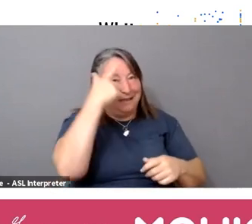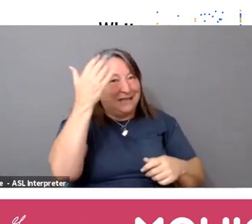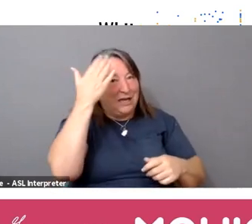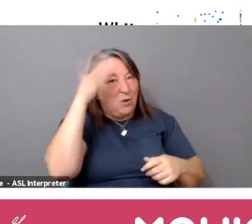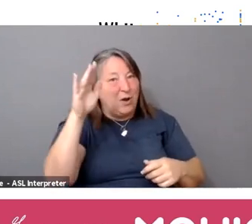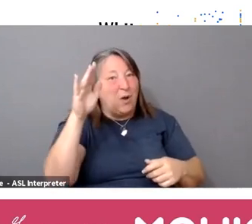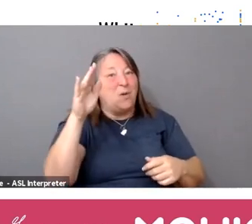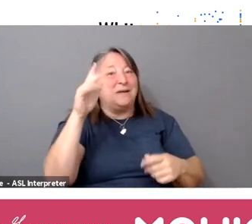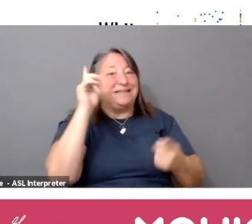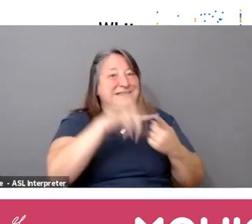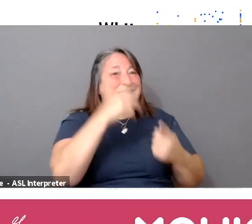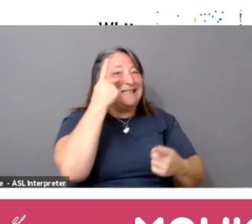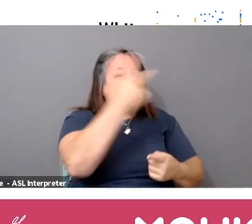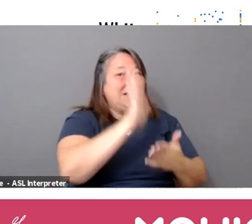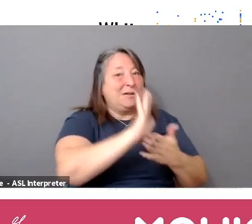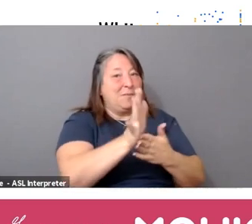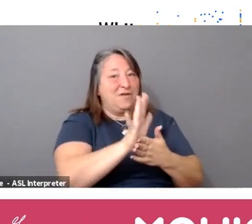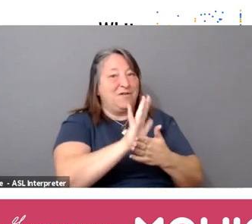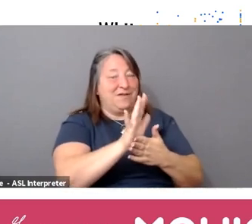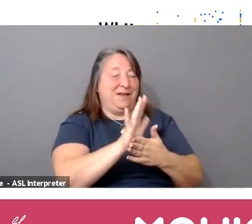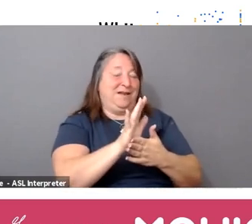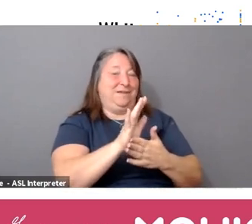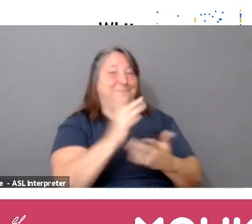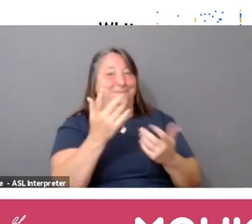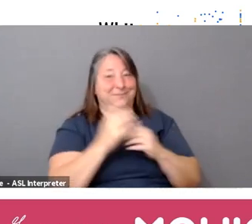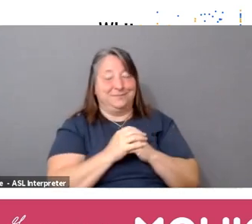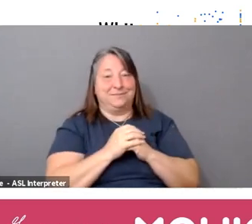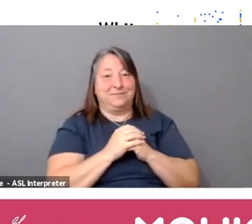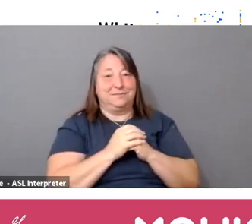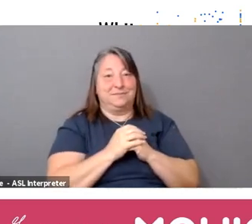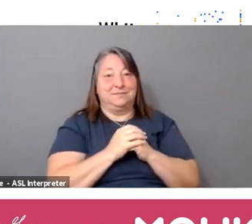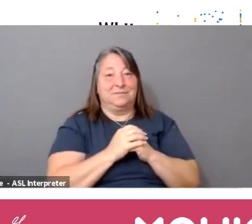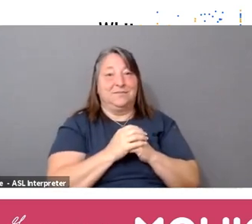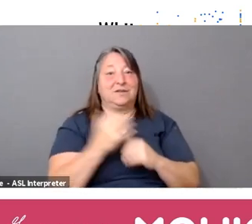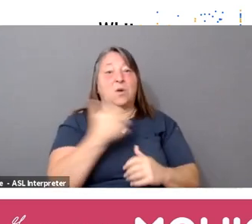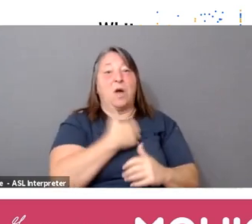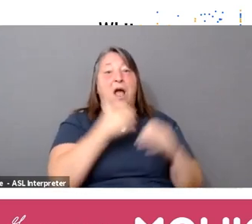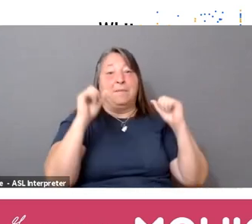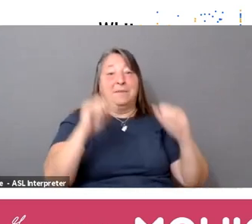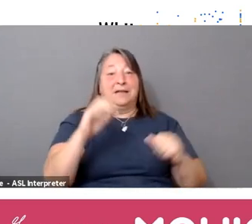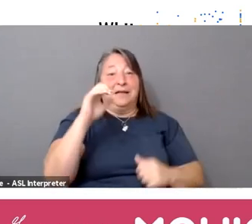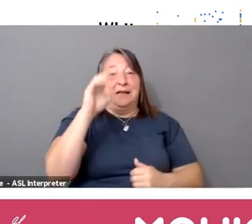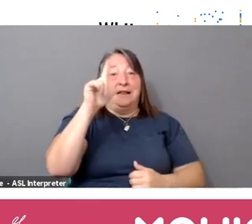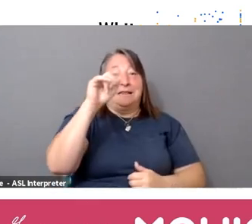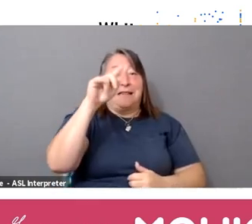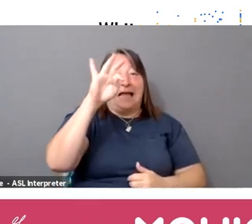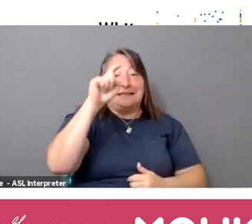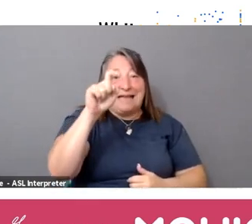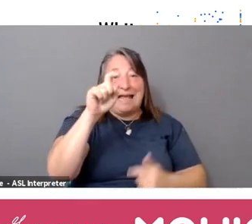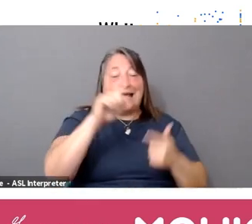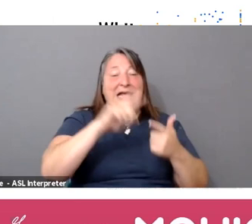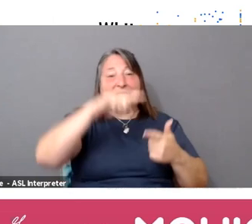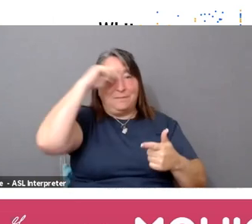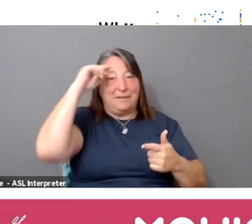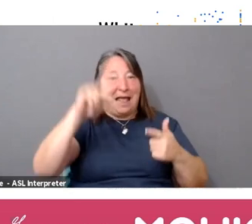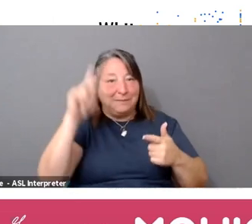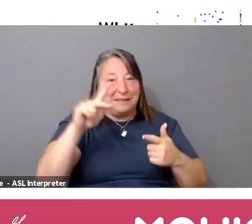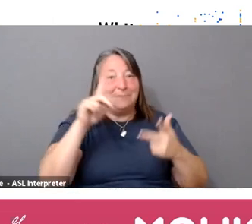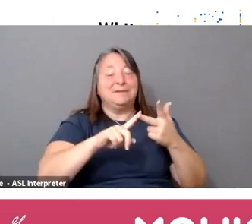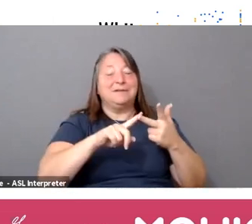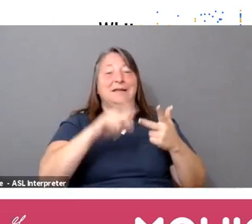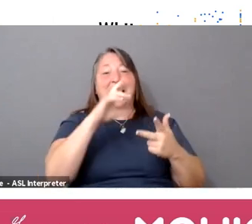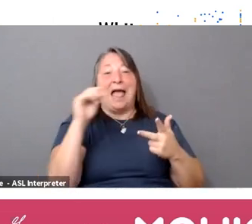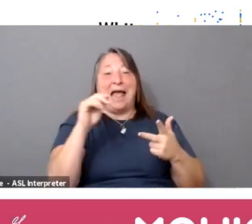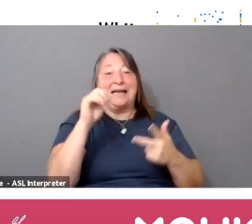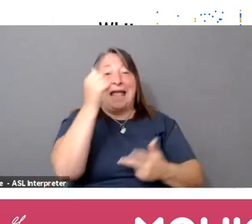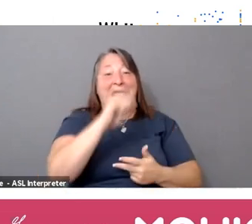that the ability for Latinx, Black people, and Asian moviegoers